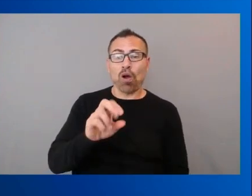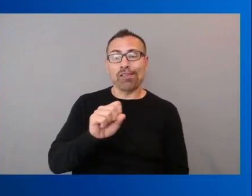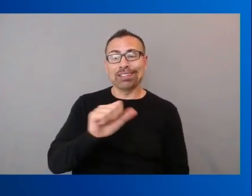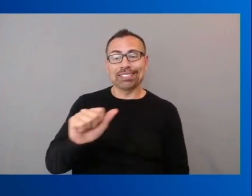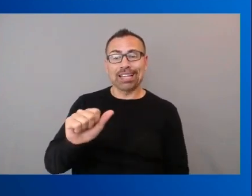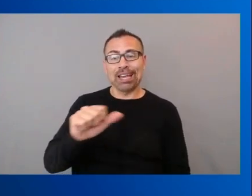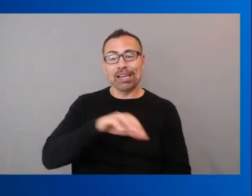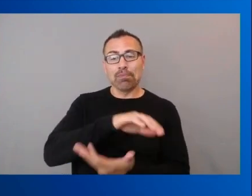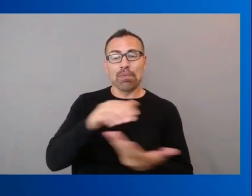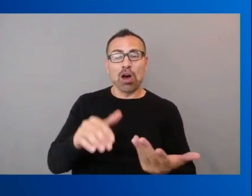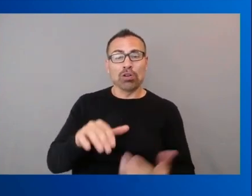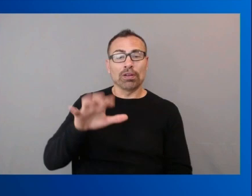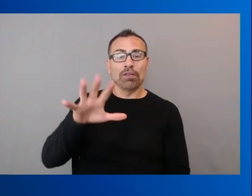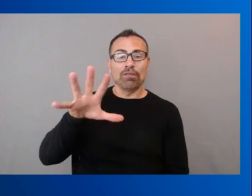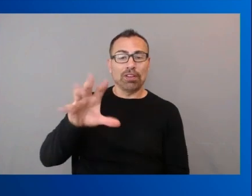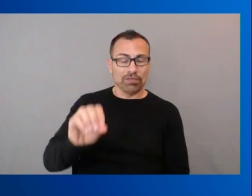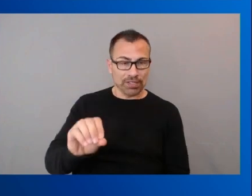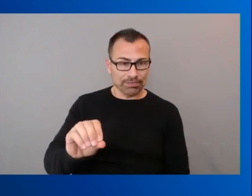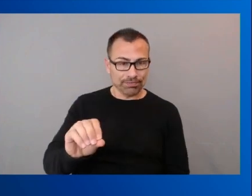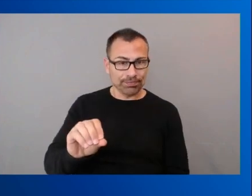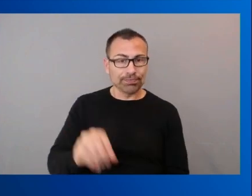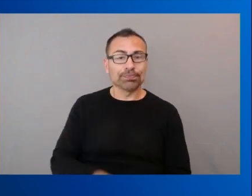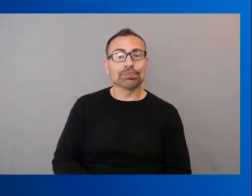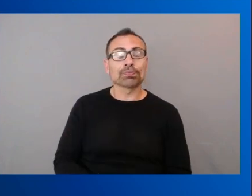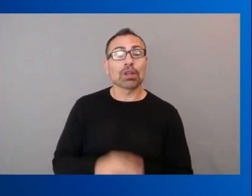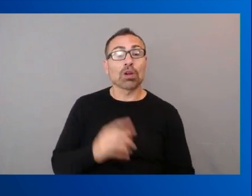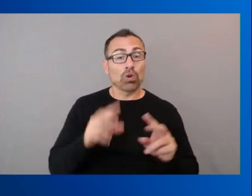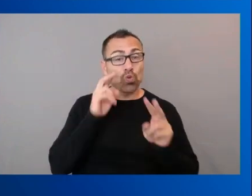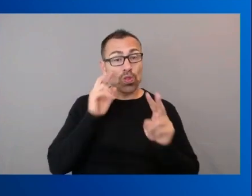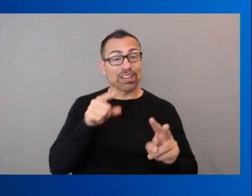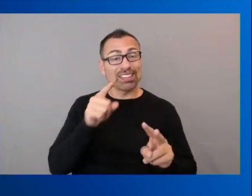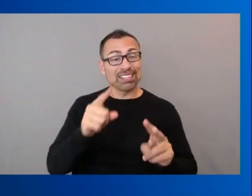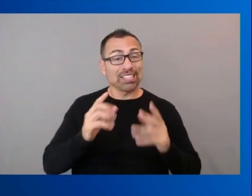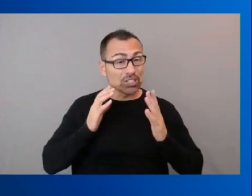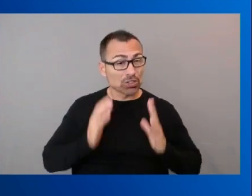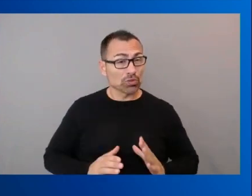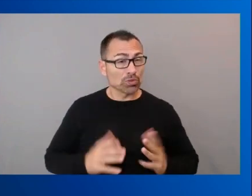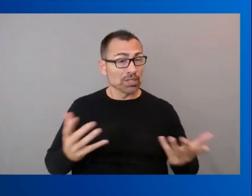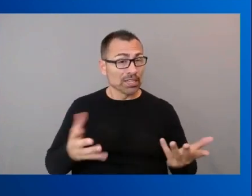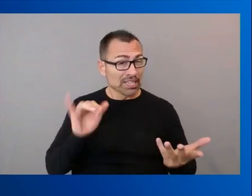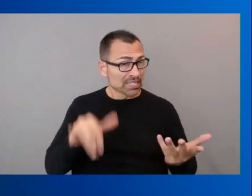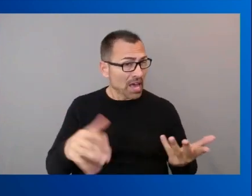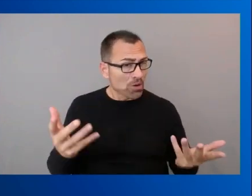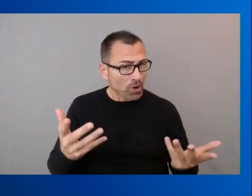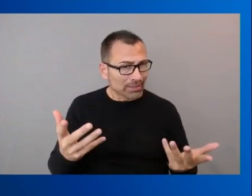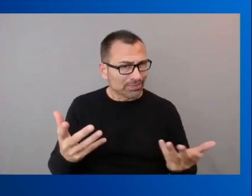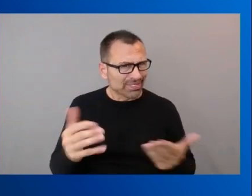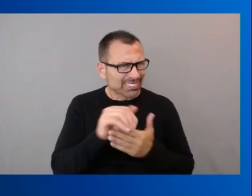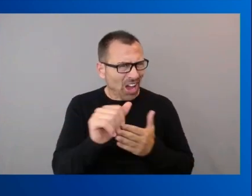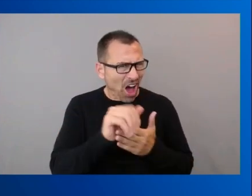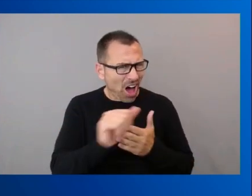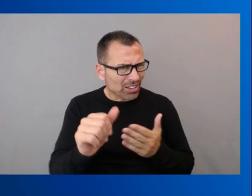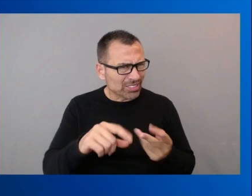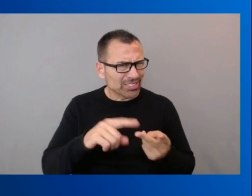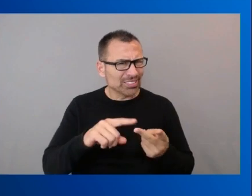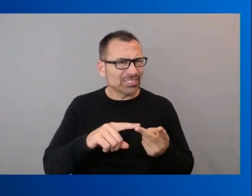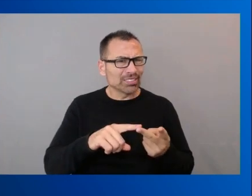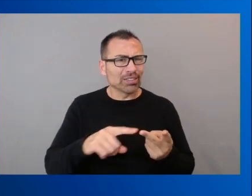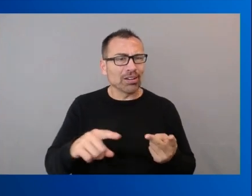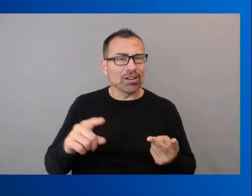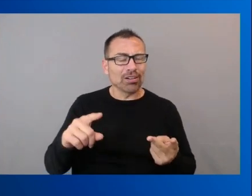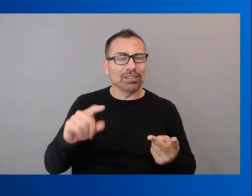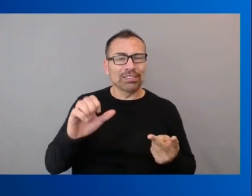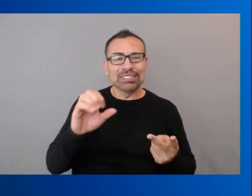the question is, when you look at this event as a consumer, what is that amount in? Is it dollars? Is it in sterling? Is it in cents or pence? Who